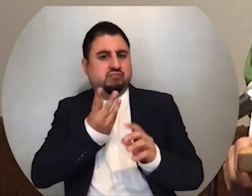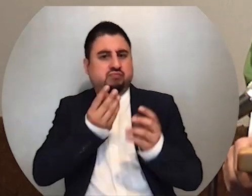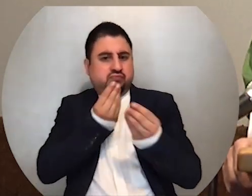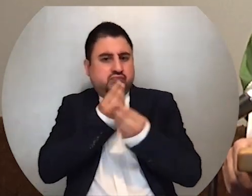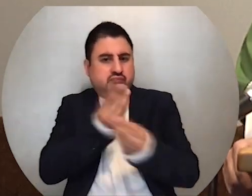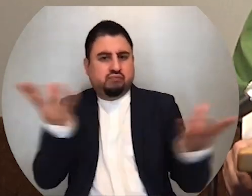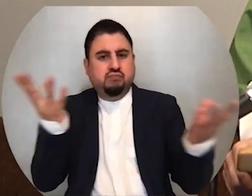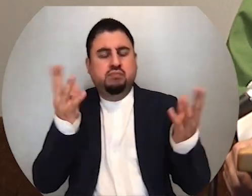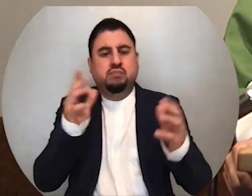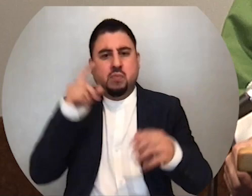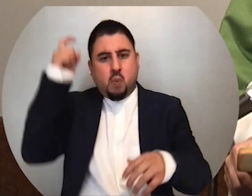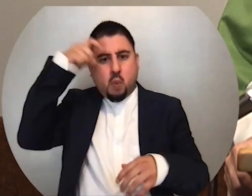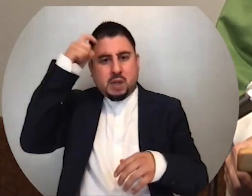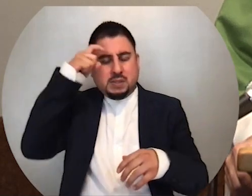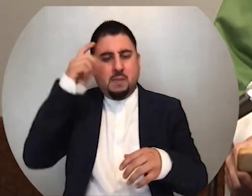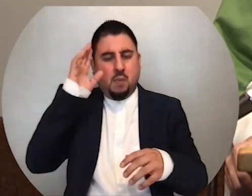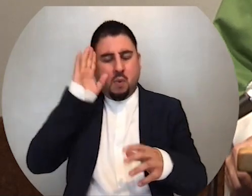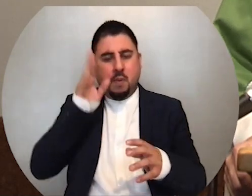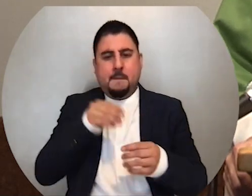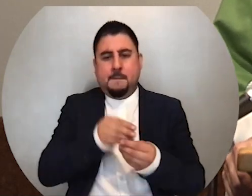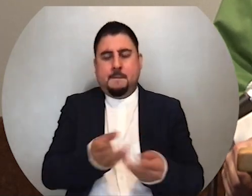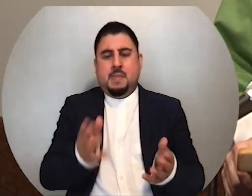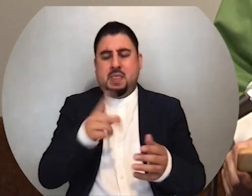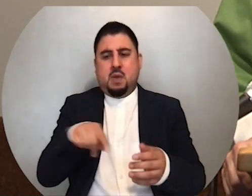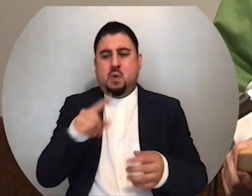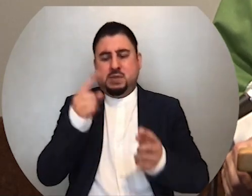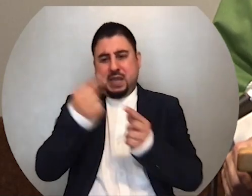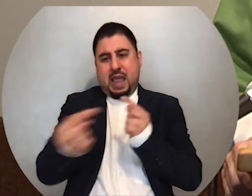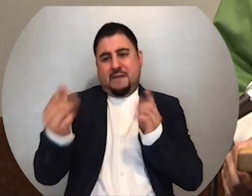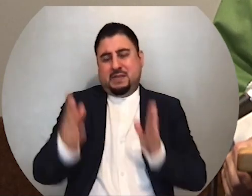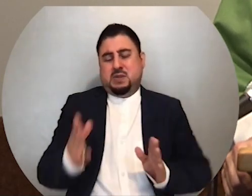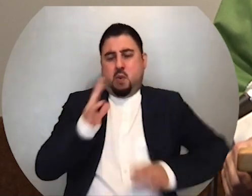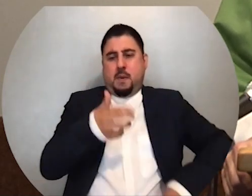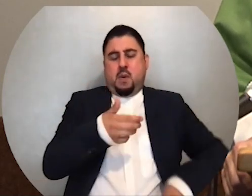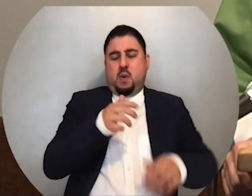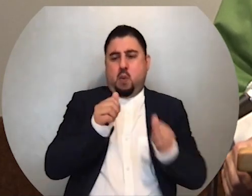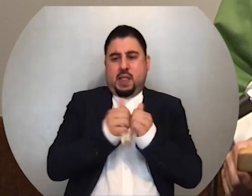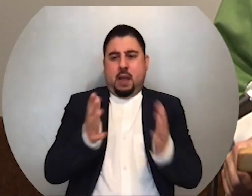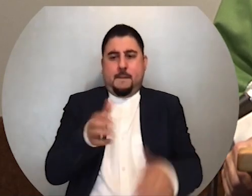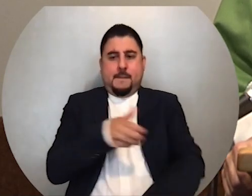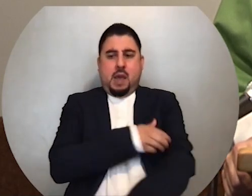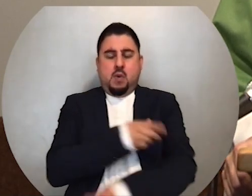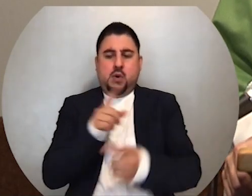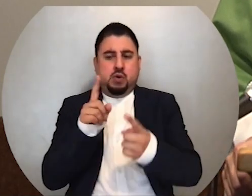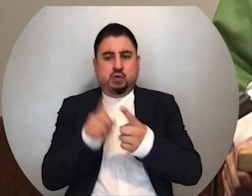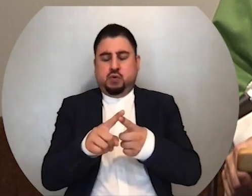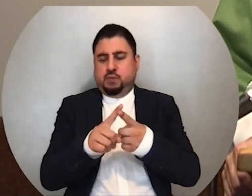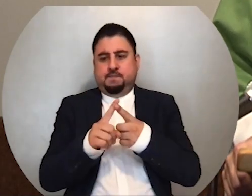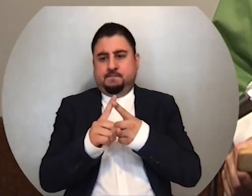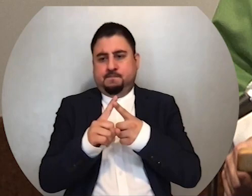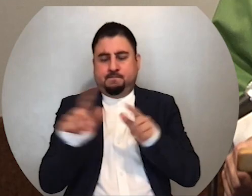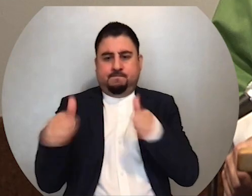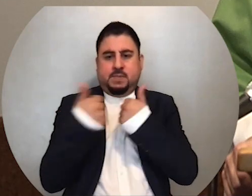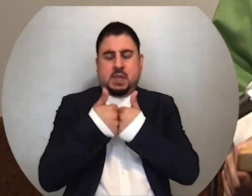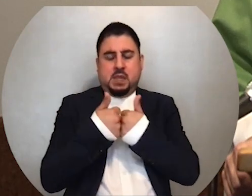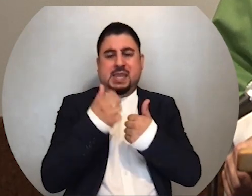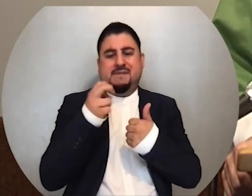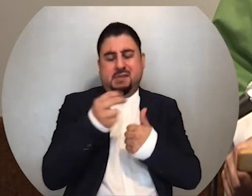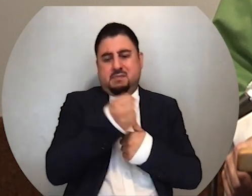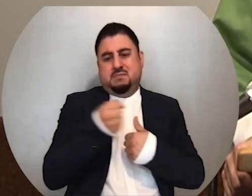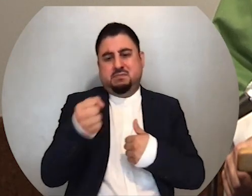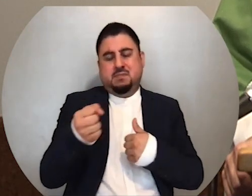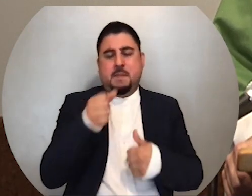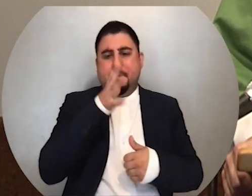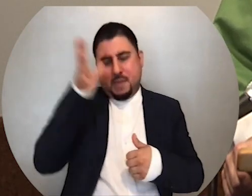in speaking, that all your adversaries will be powerless to resist or refute. You will even be handed over